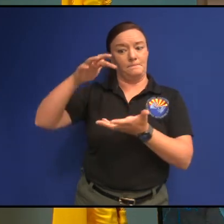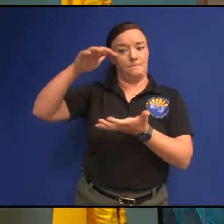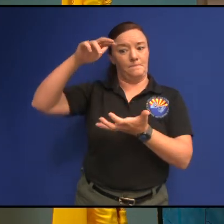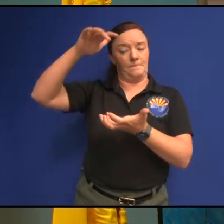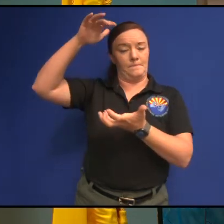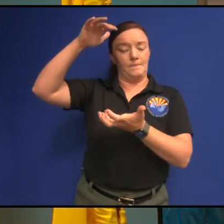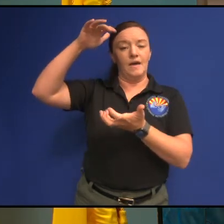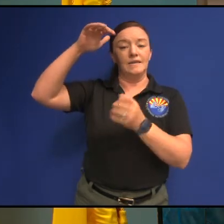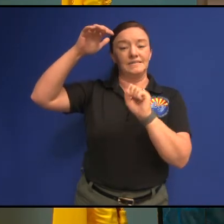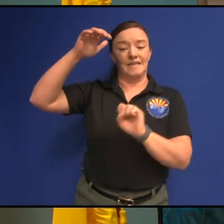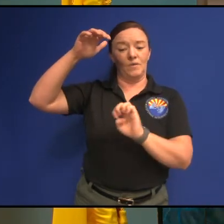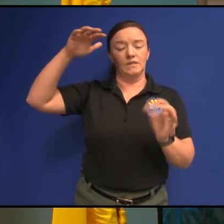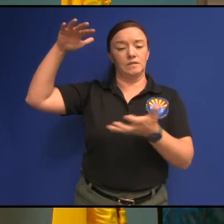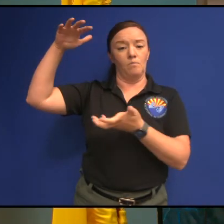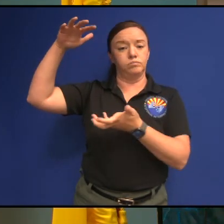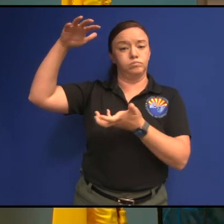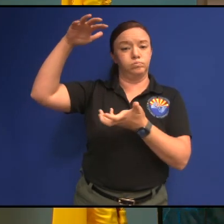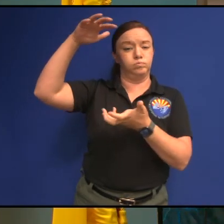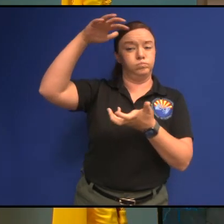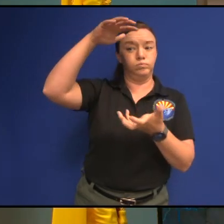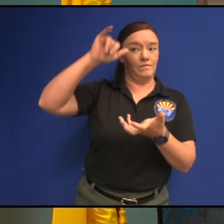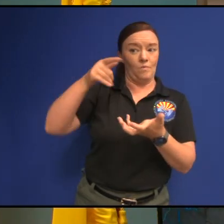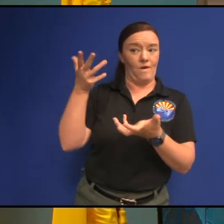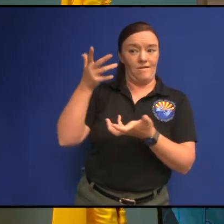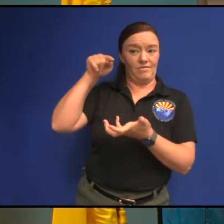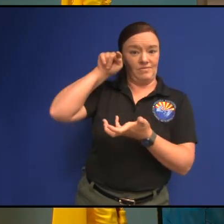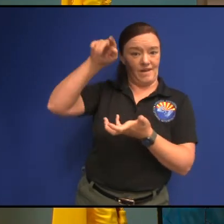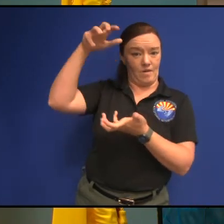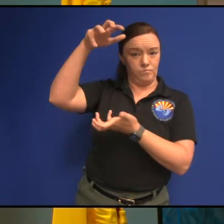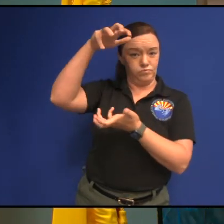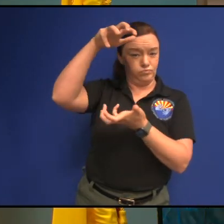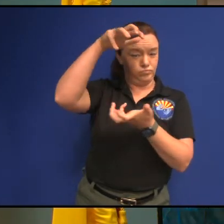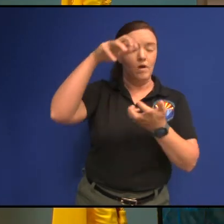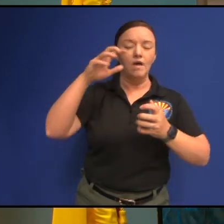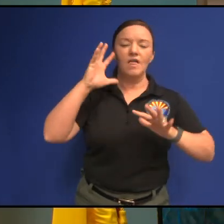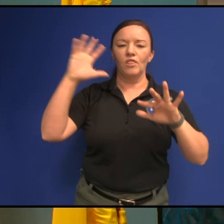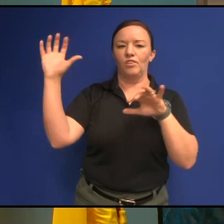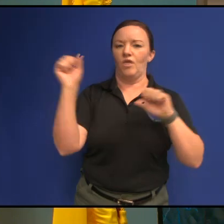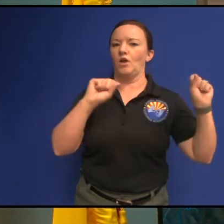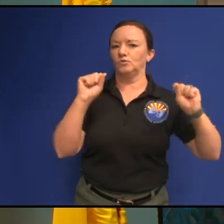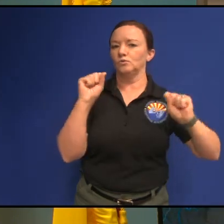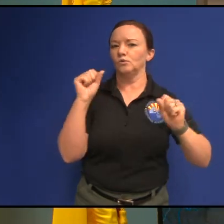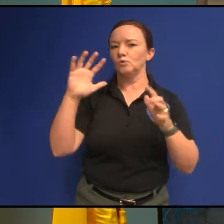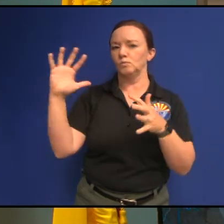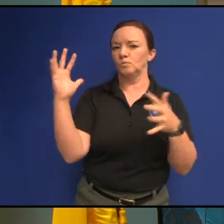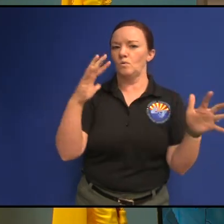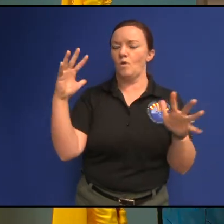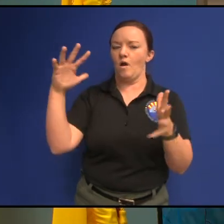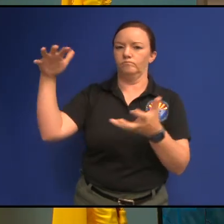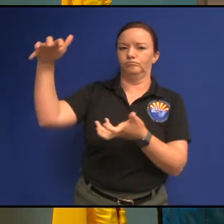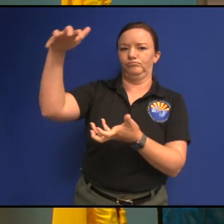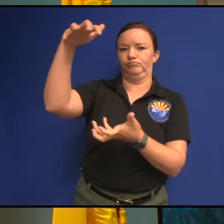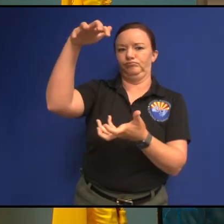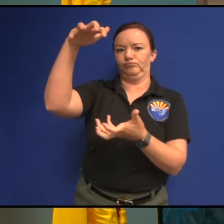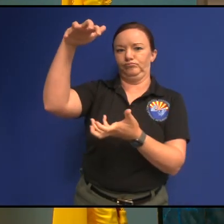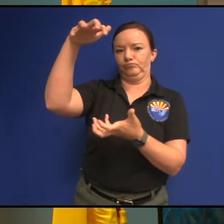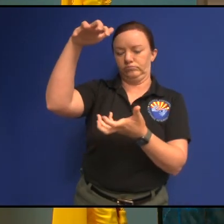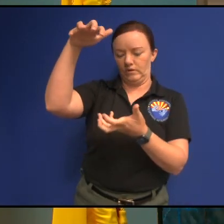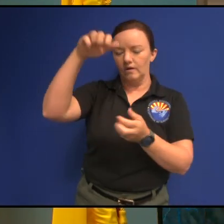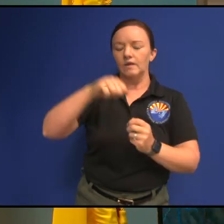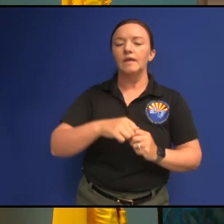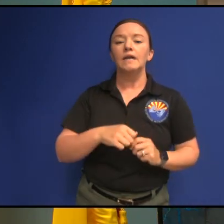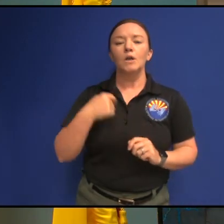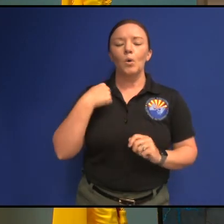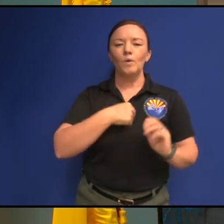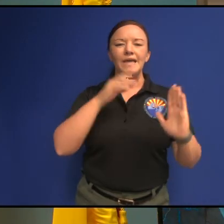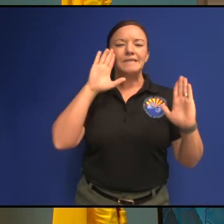east. That's a huge thunderstorm complex. We'll show you what that looks like in a minute. But what it's been doing is we already expected a backdoor push.